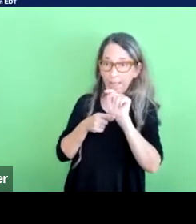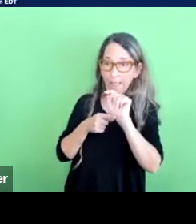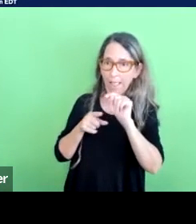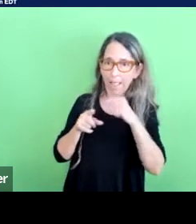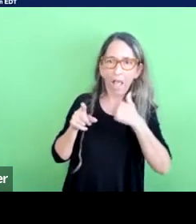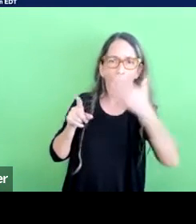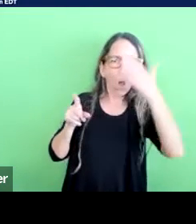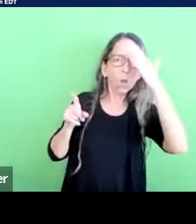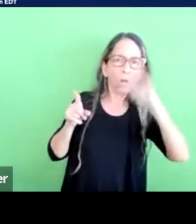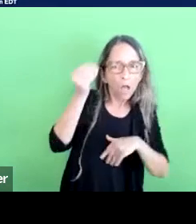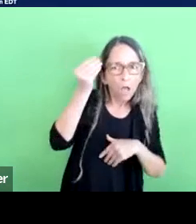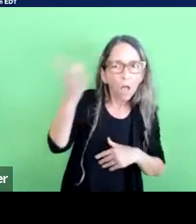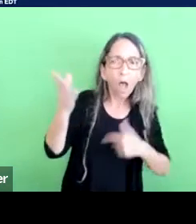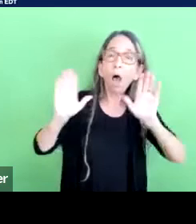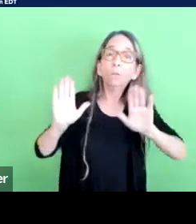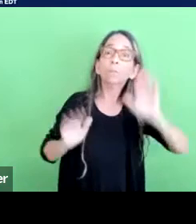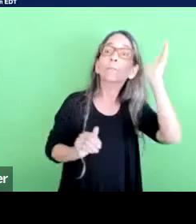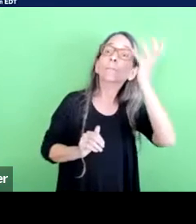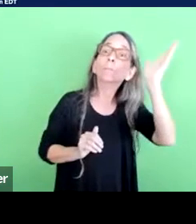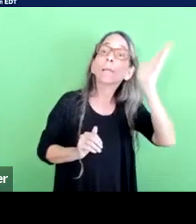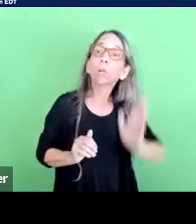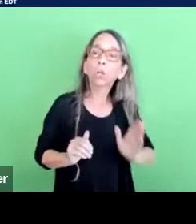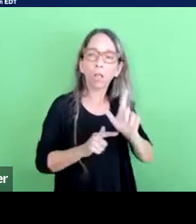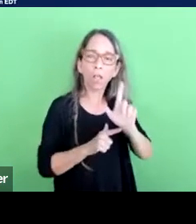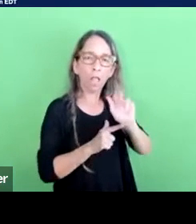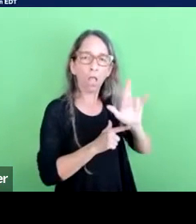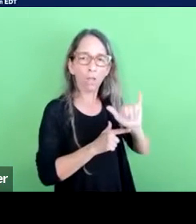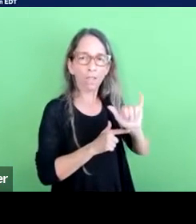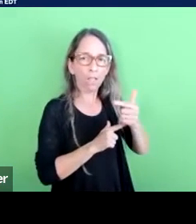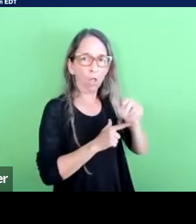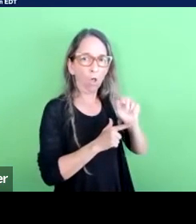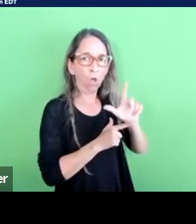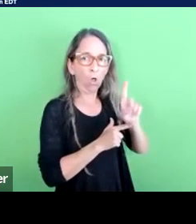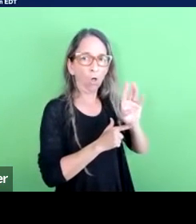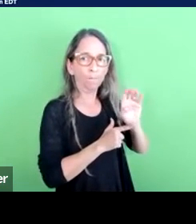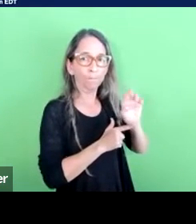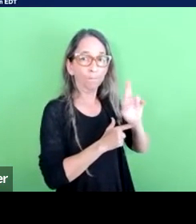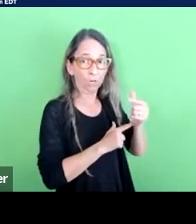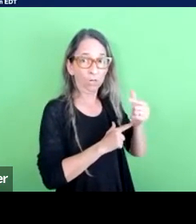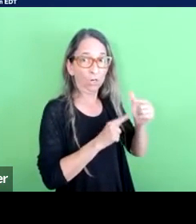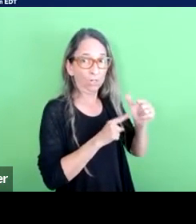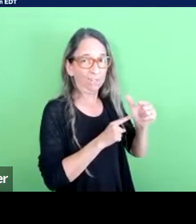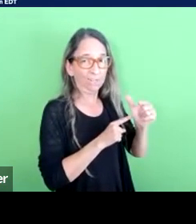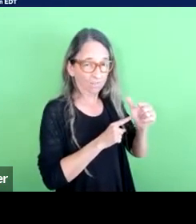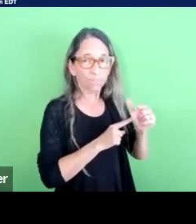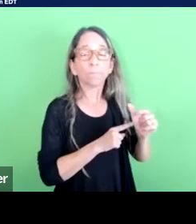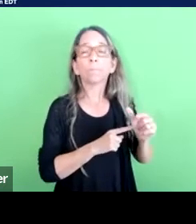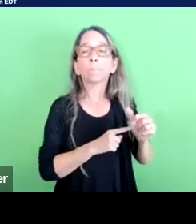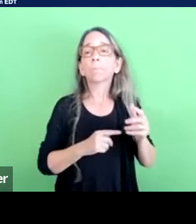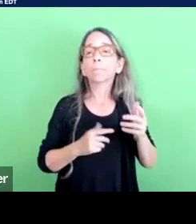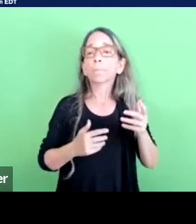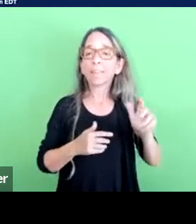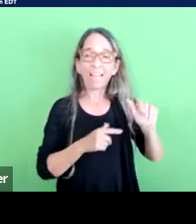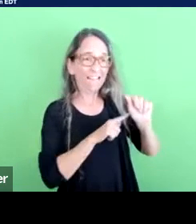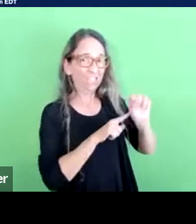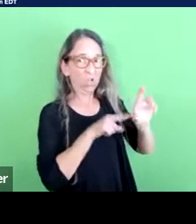presentation earlier by Larry Goldberg on ASR, but I didn't know if it made sense to maybe just mention